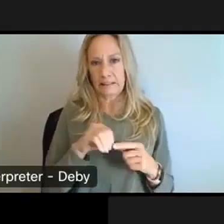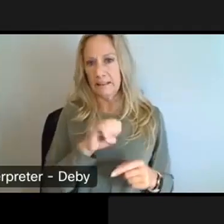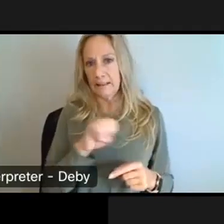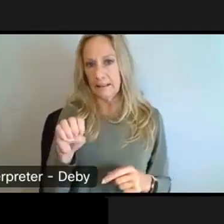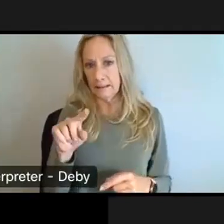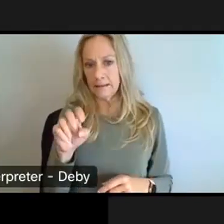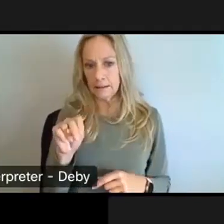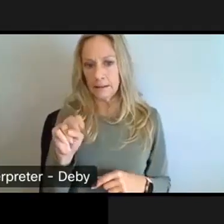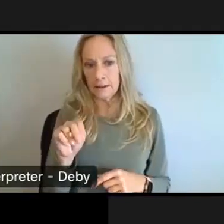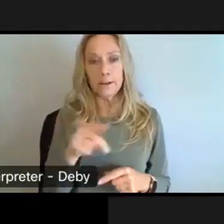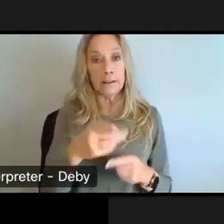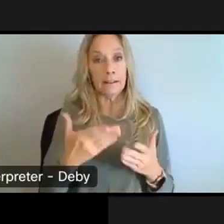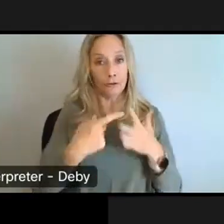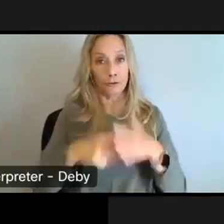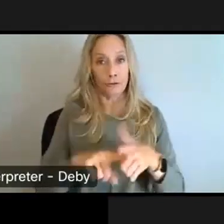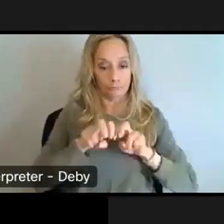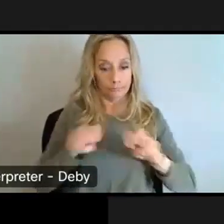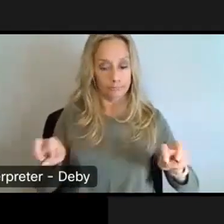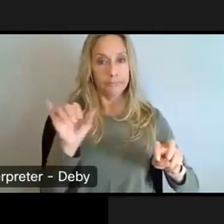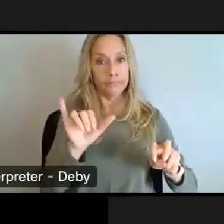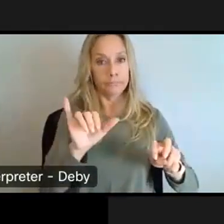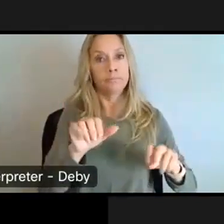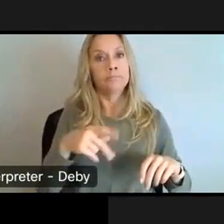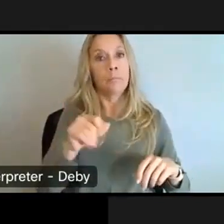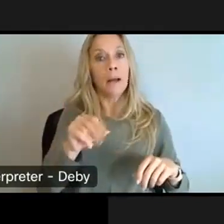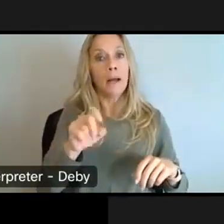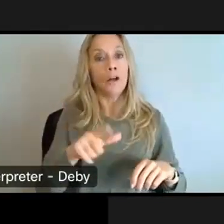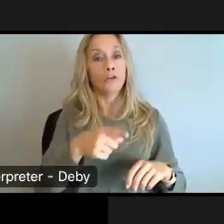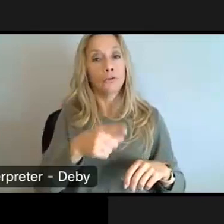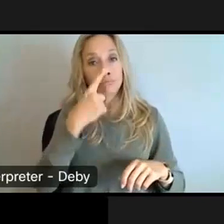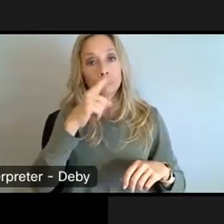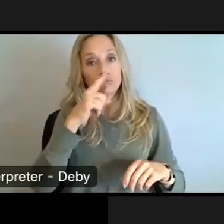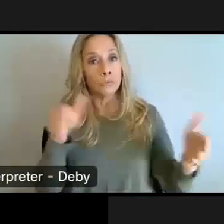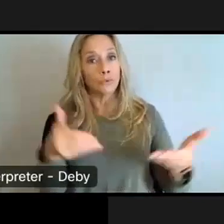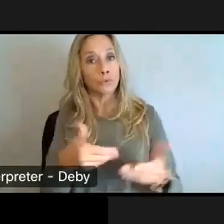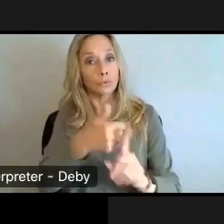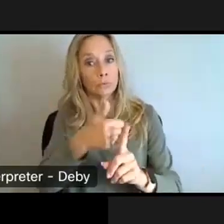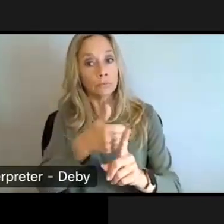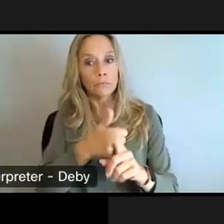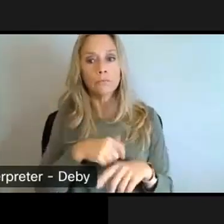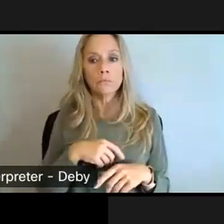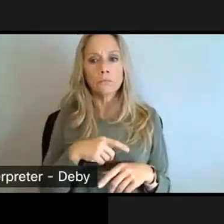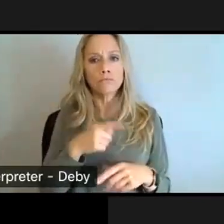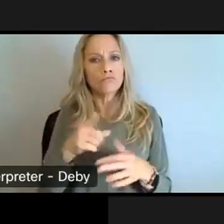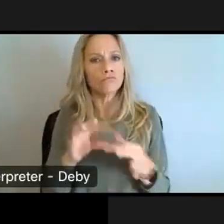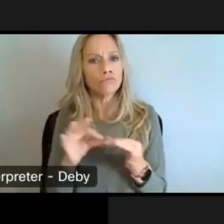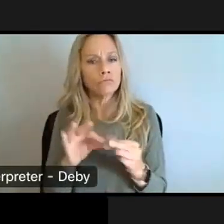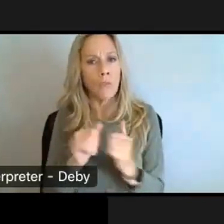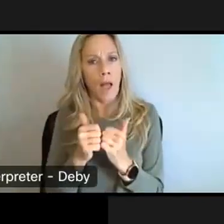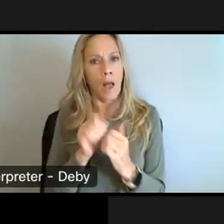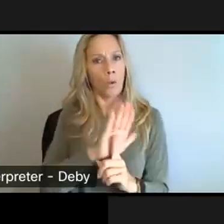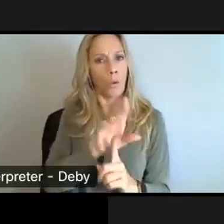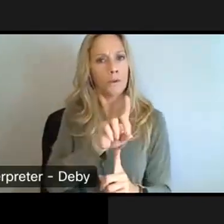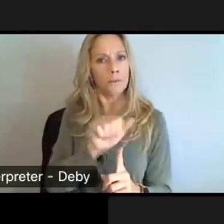us. So Levi, could you introduce yourself and share with us how your disability impacts you at